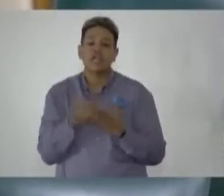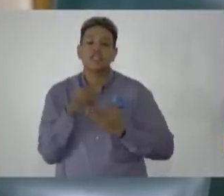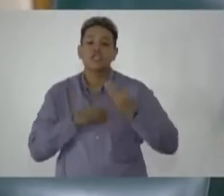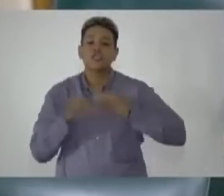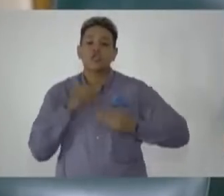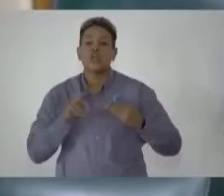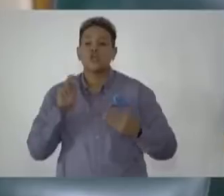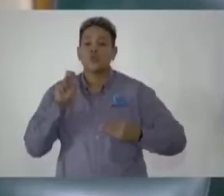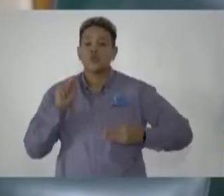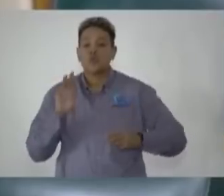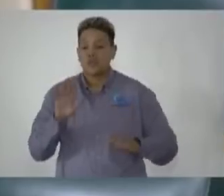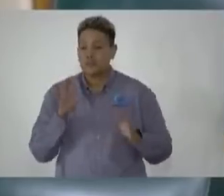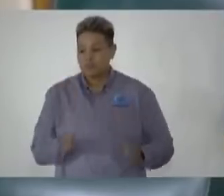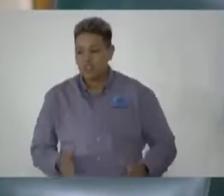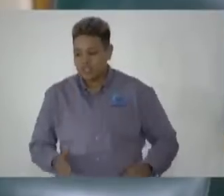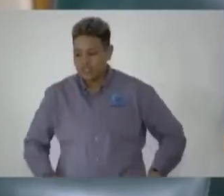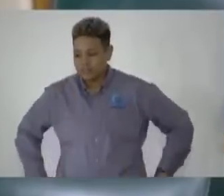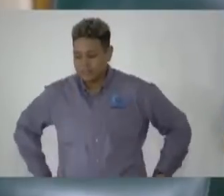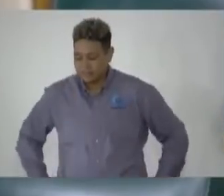unionist.